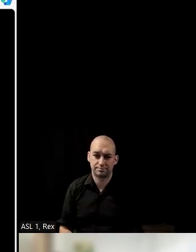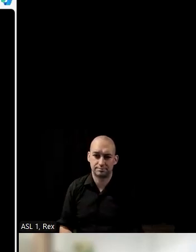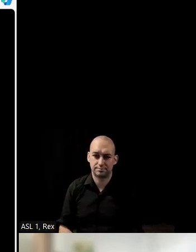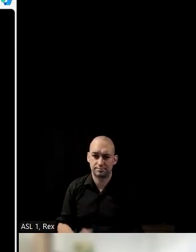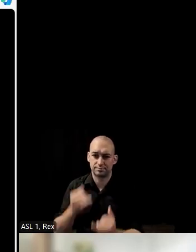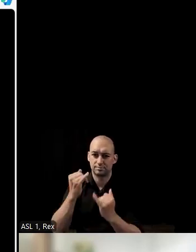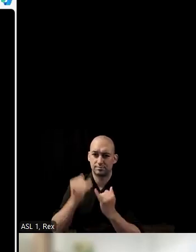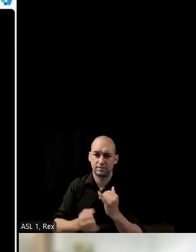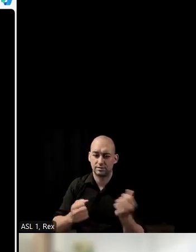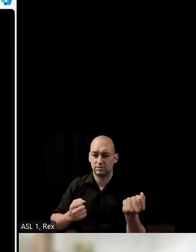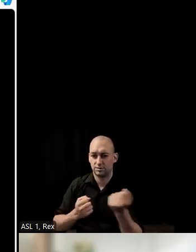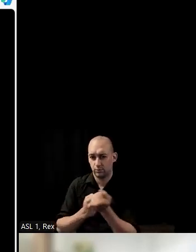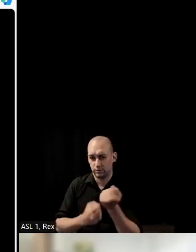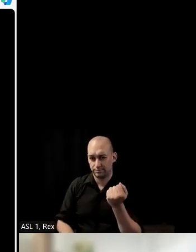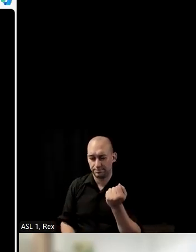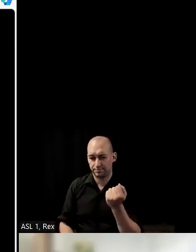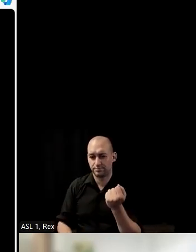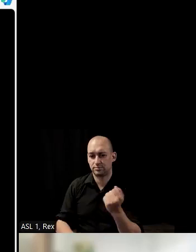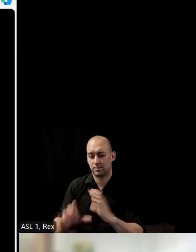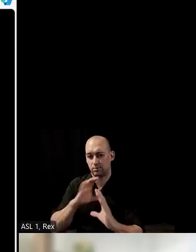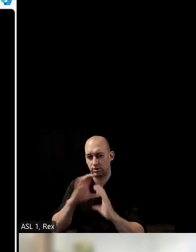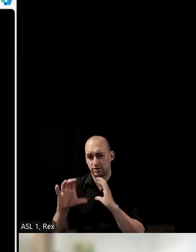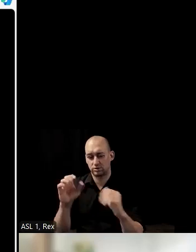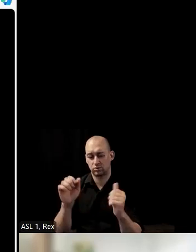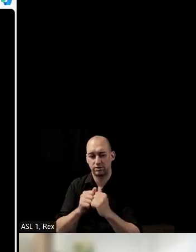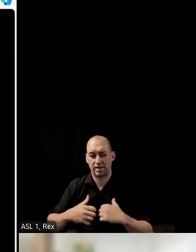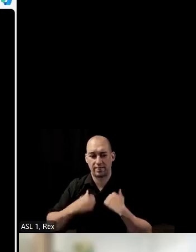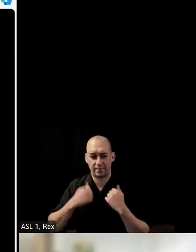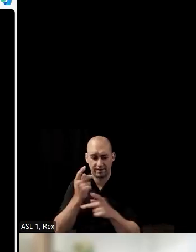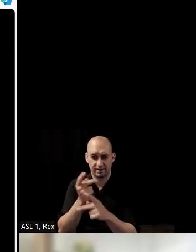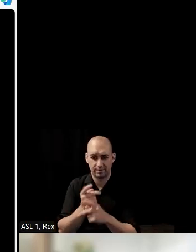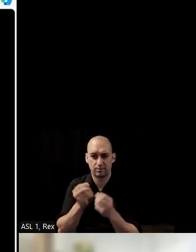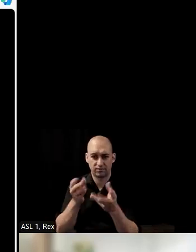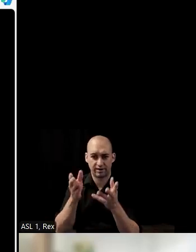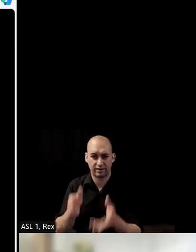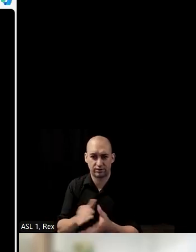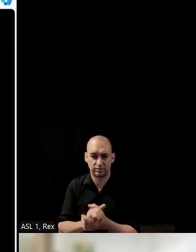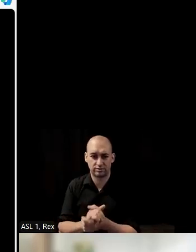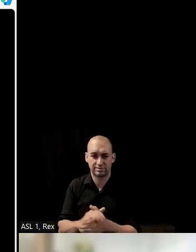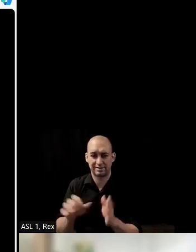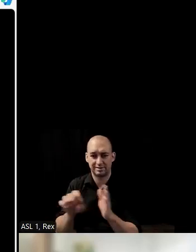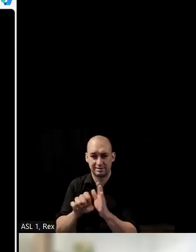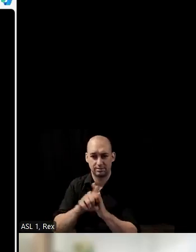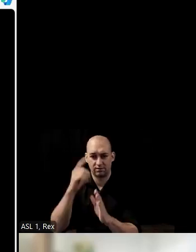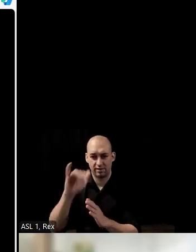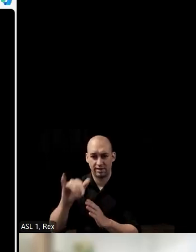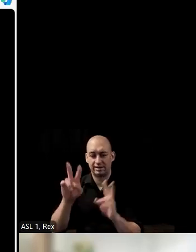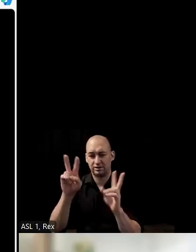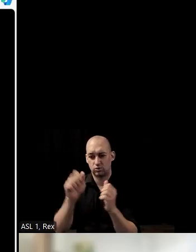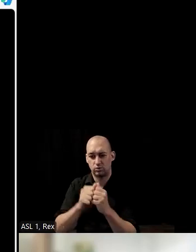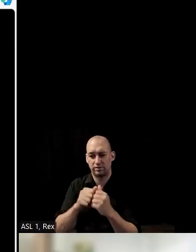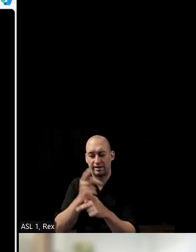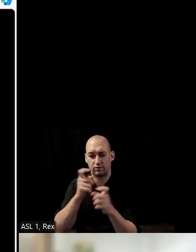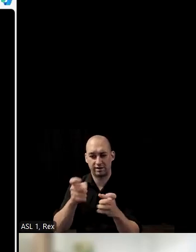support in communicating with healthcare providers. So an example for this, an issue with caregiver's father receiving a